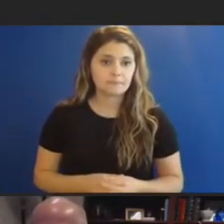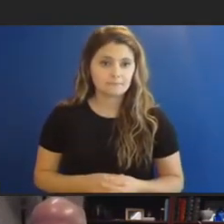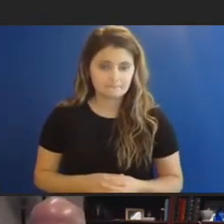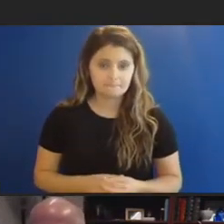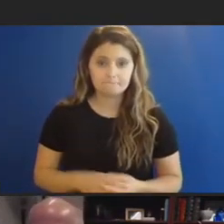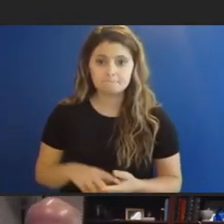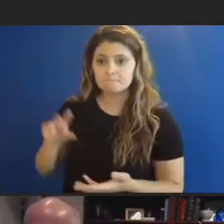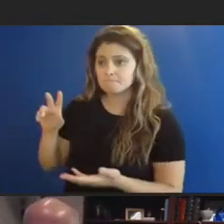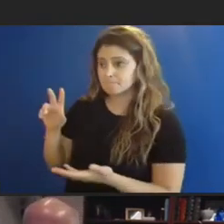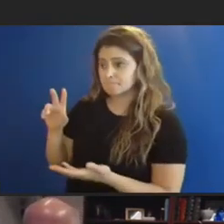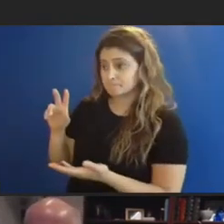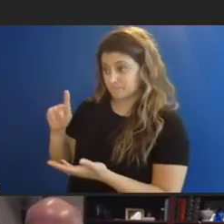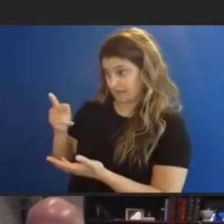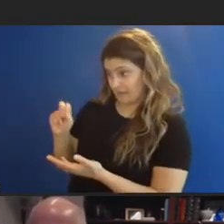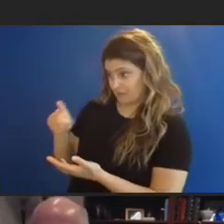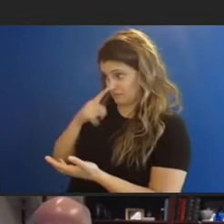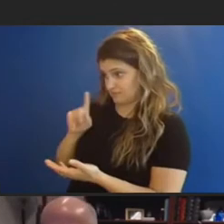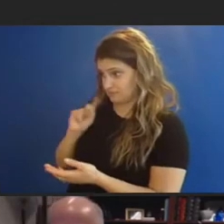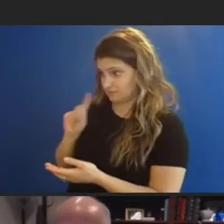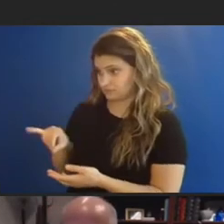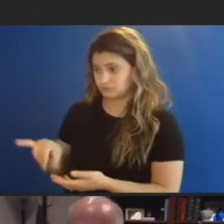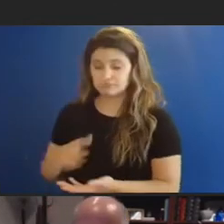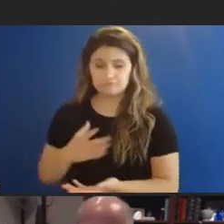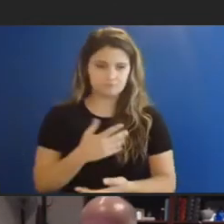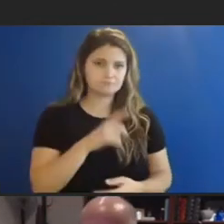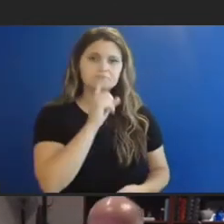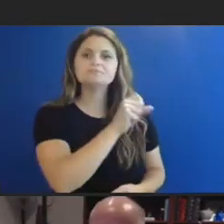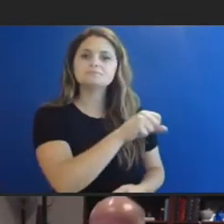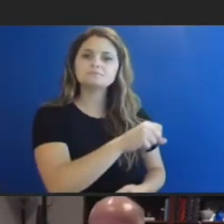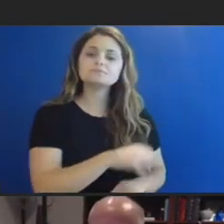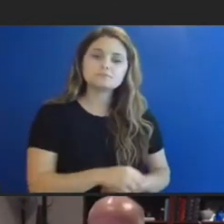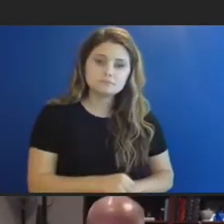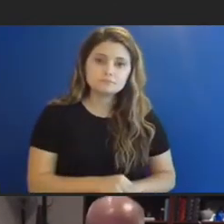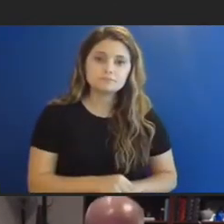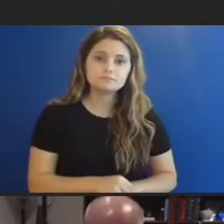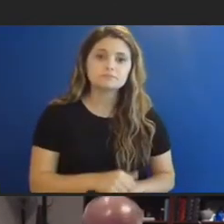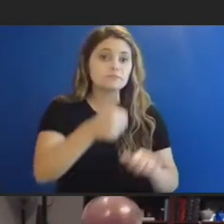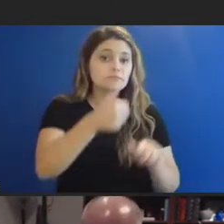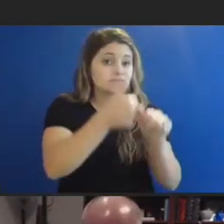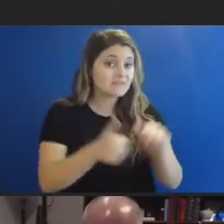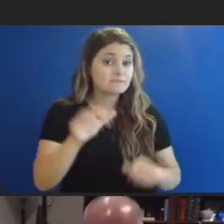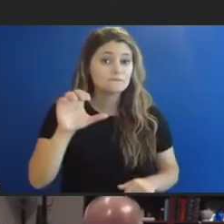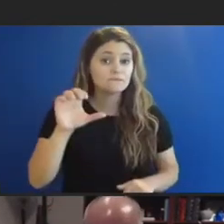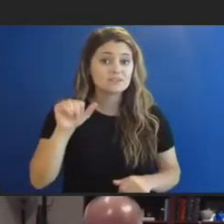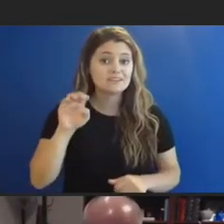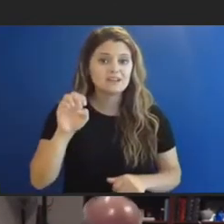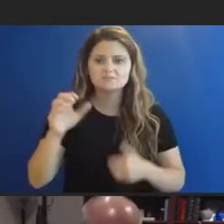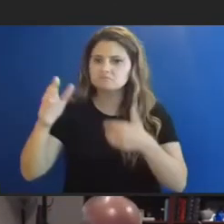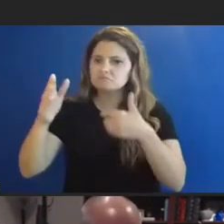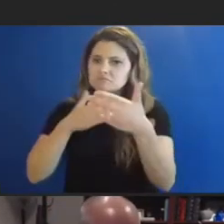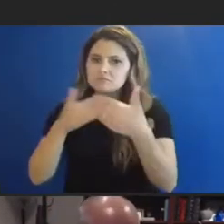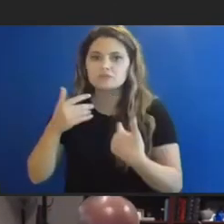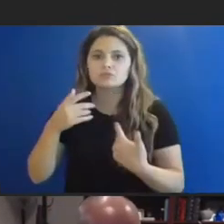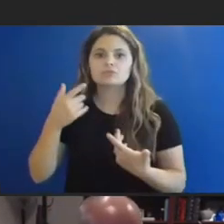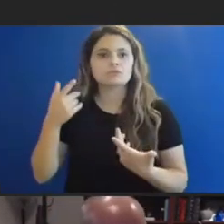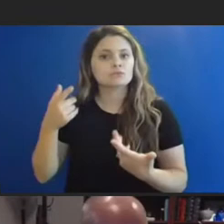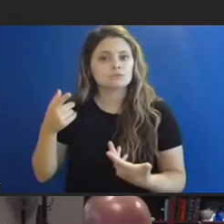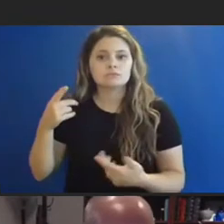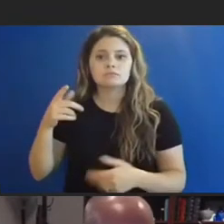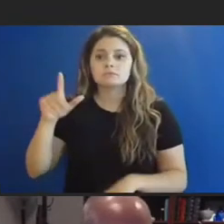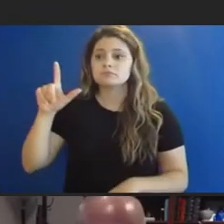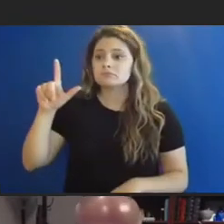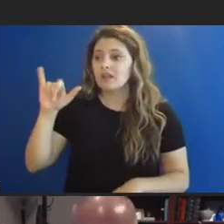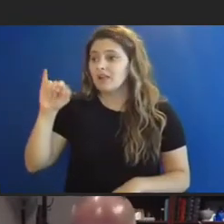Catherine, you want to start with that one? Yeah. So every case, regardless if it's a